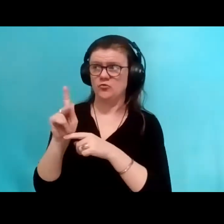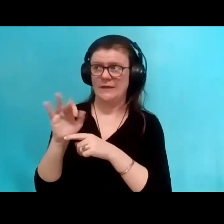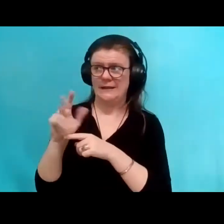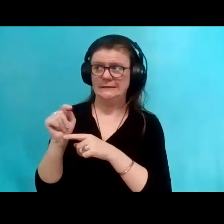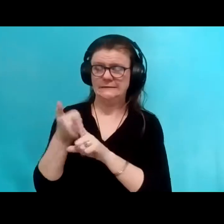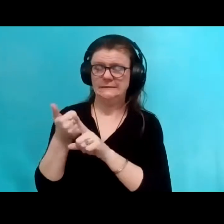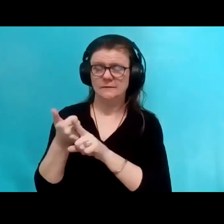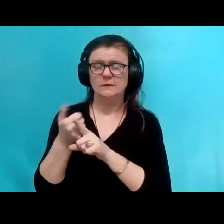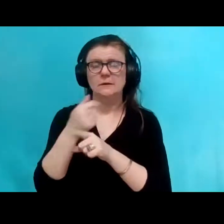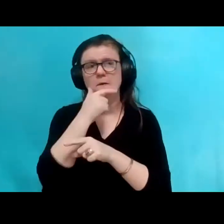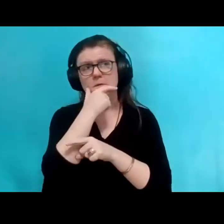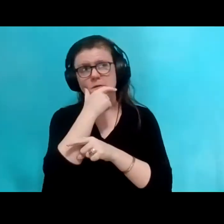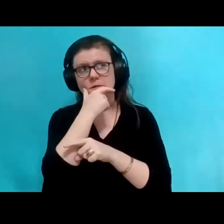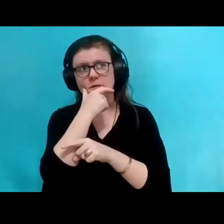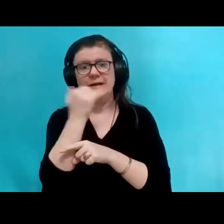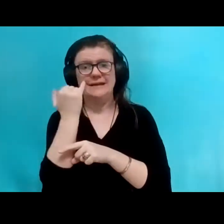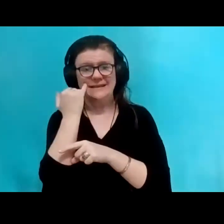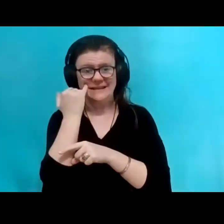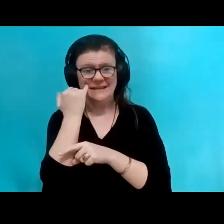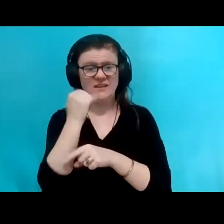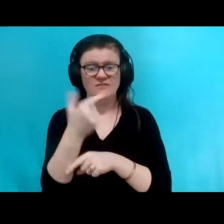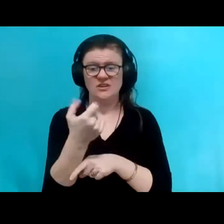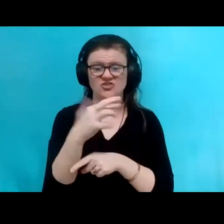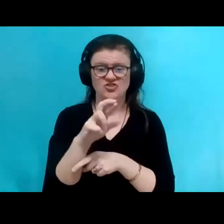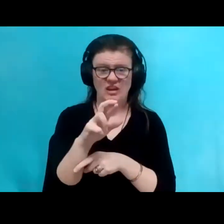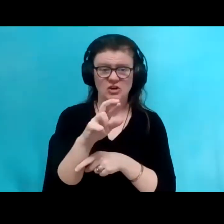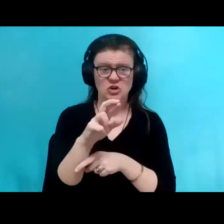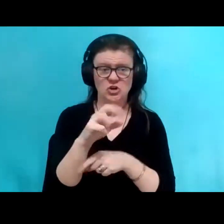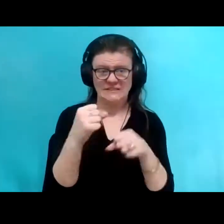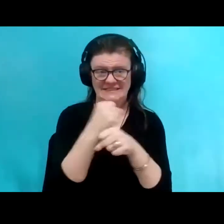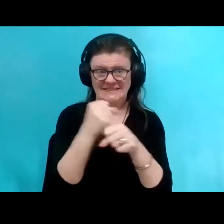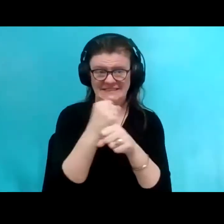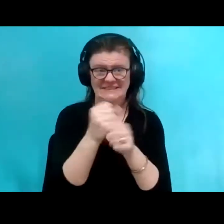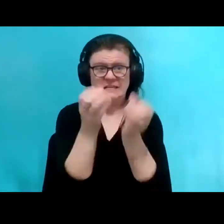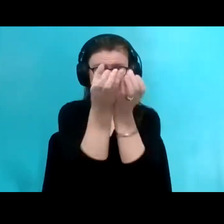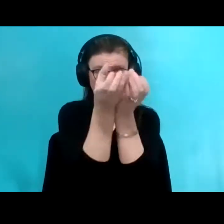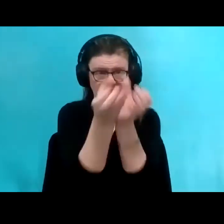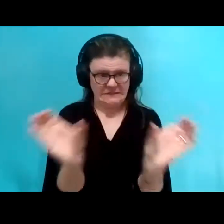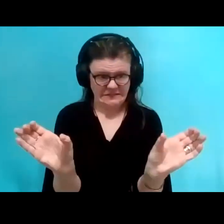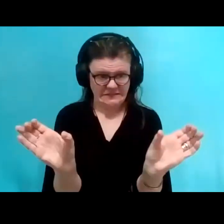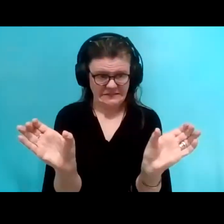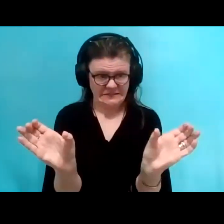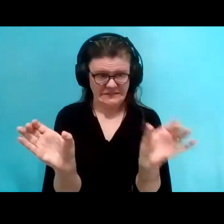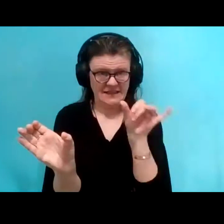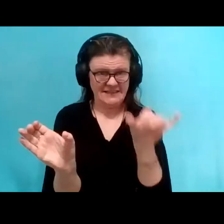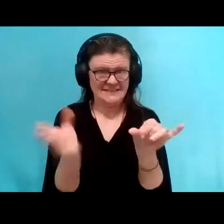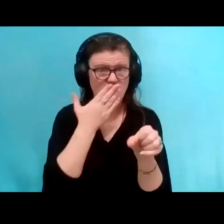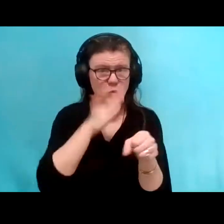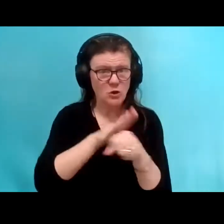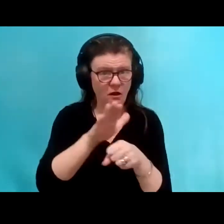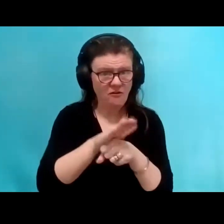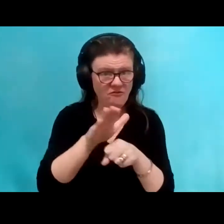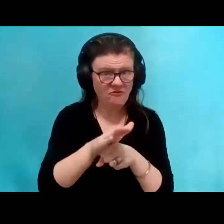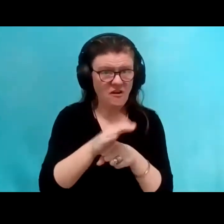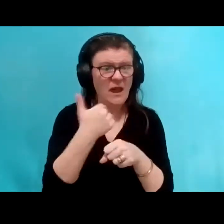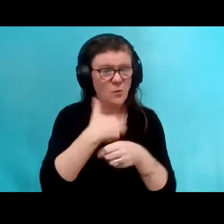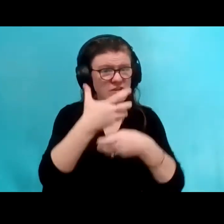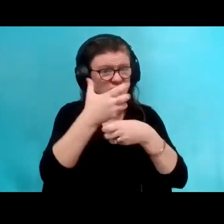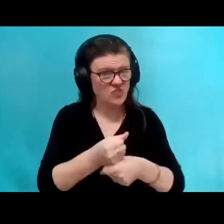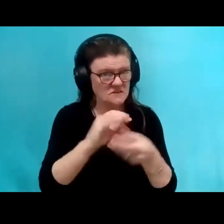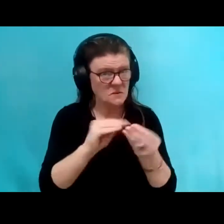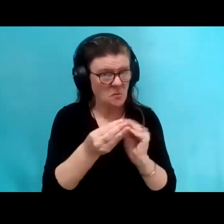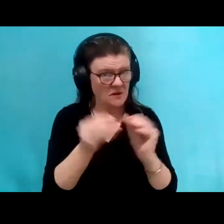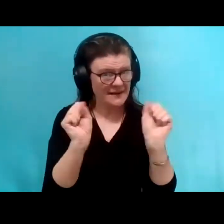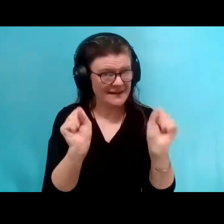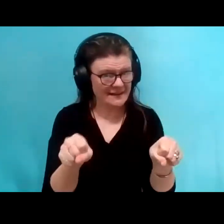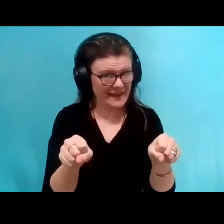determining whether disaggregated gender statistics are sufficiently precise and reliable as measured